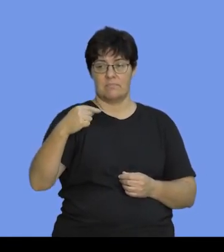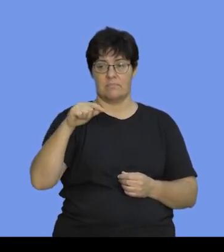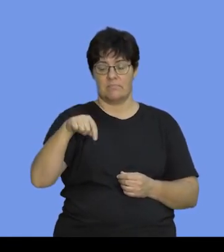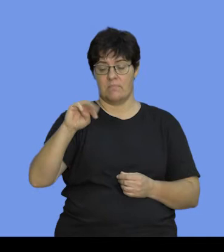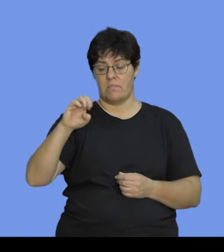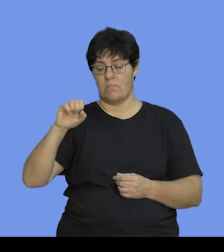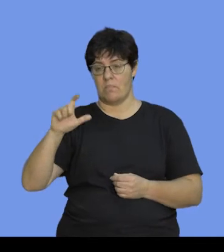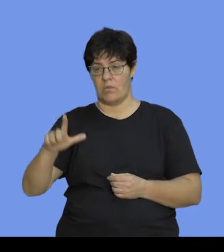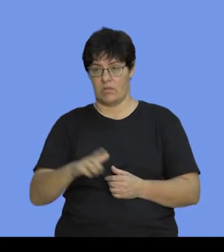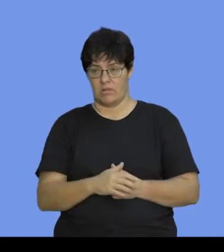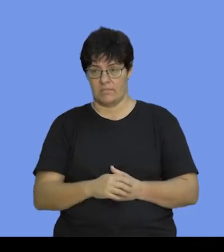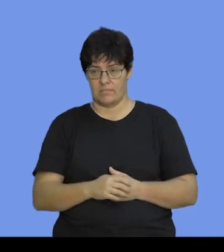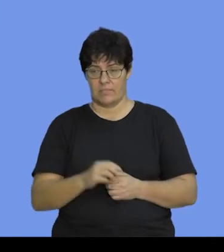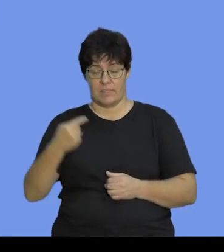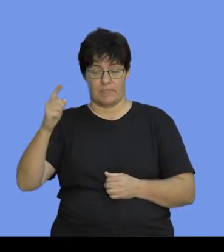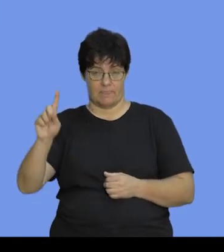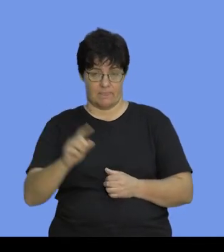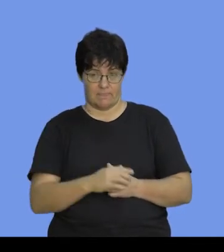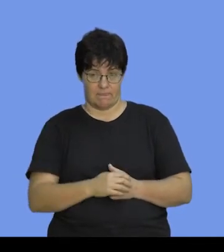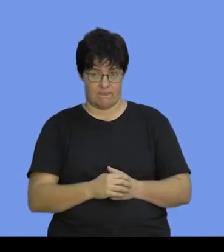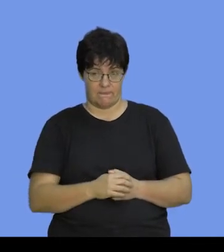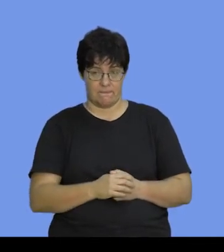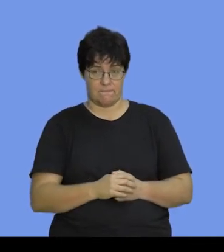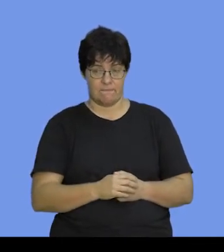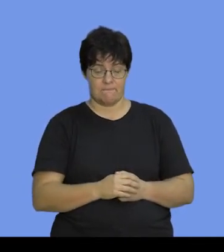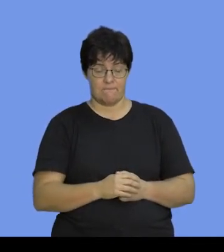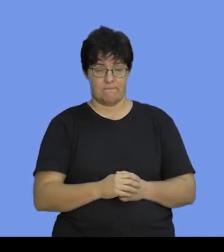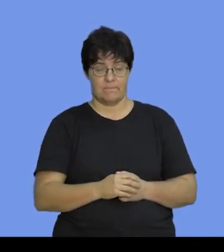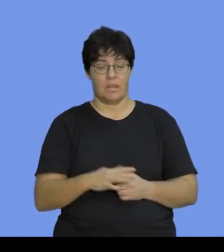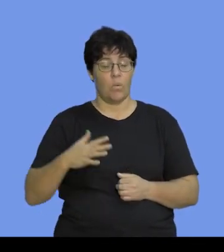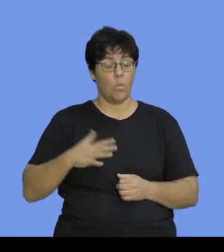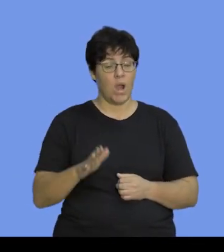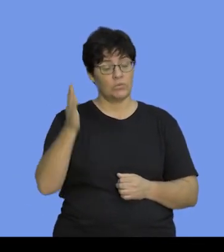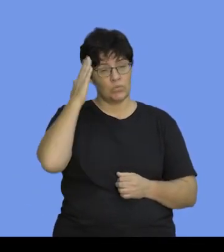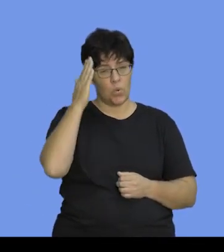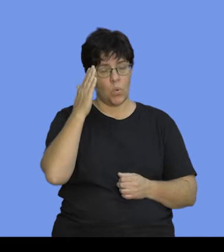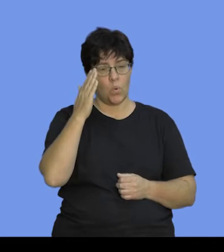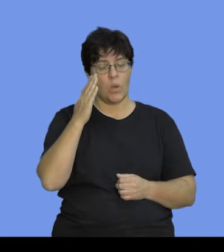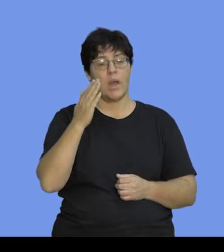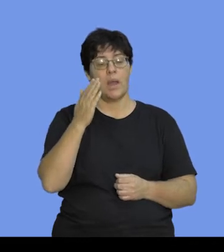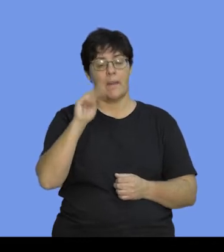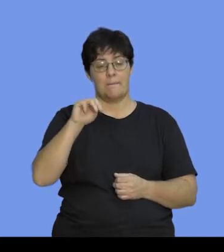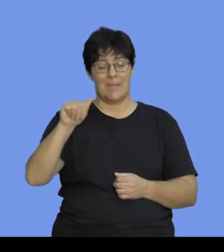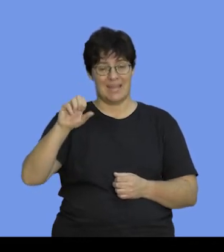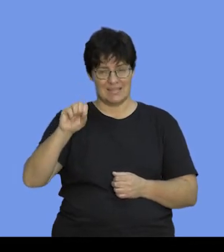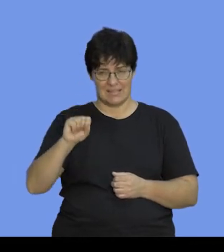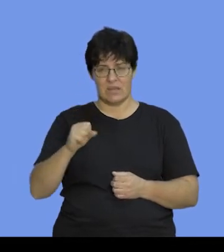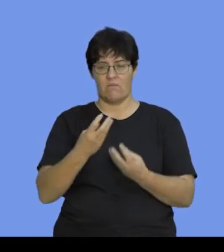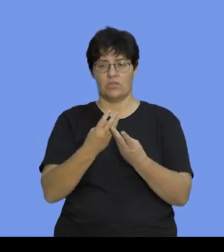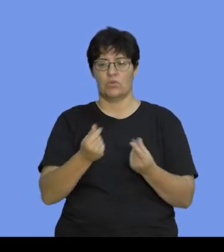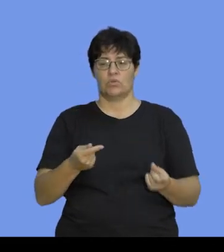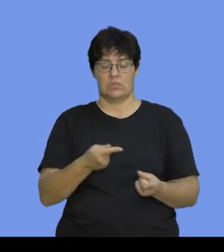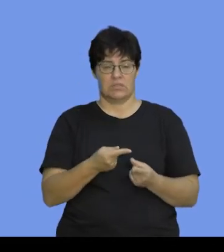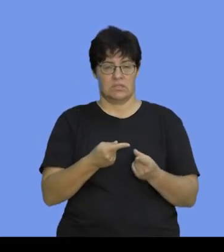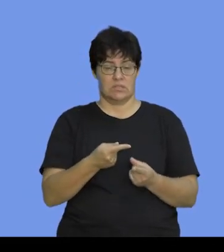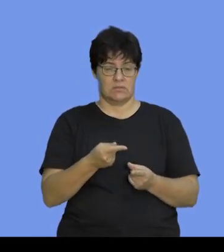58.5 grams per mole, all right? Okay, and then we want to know what is the mass of the